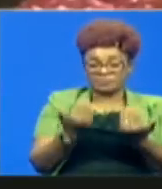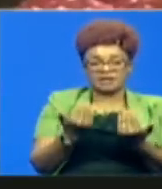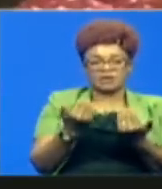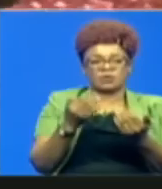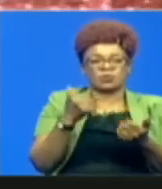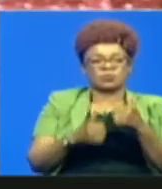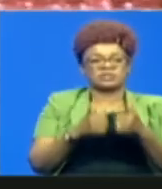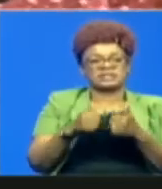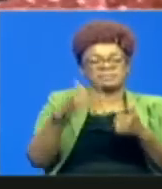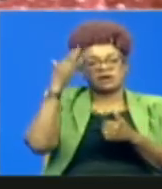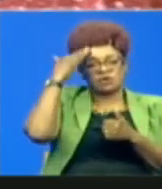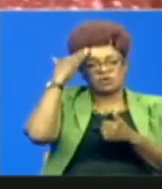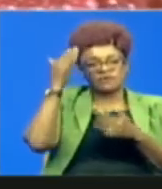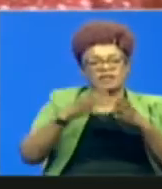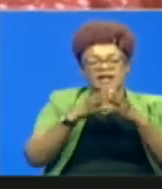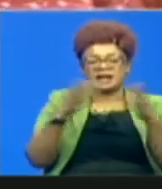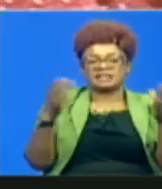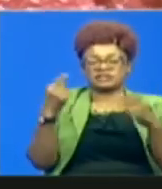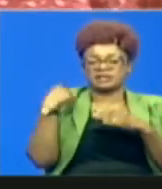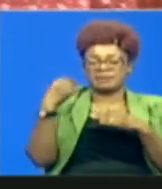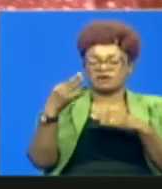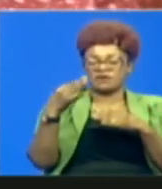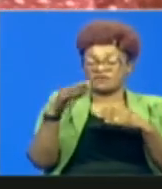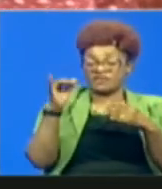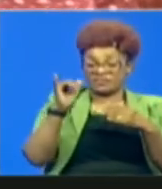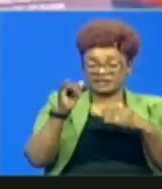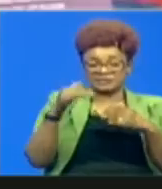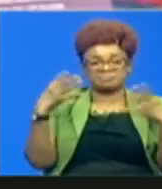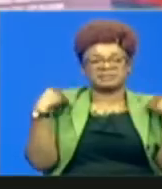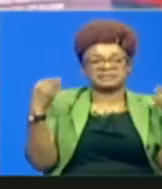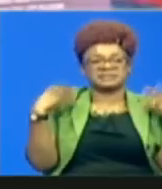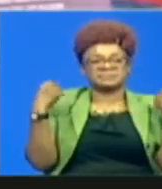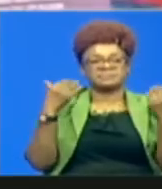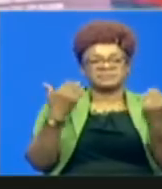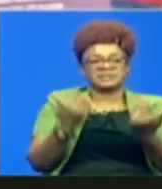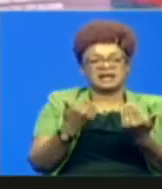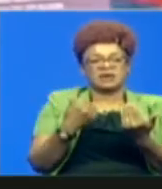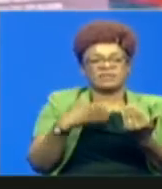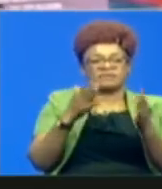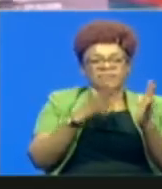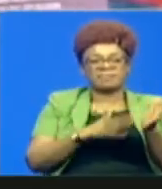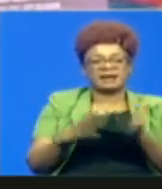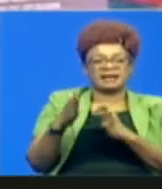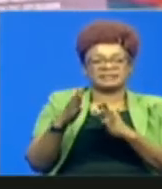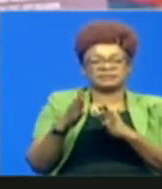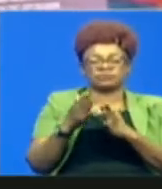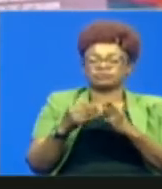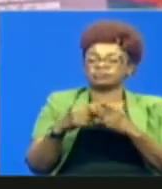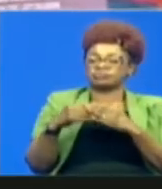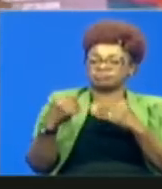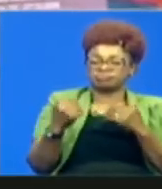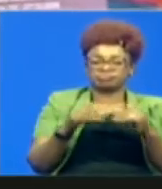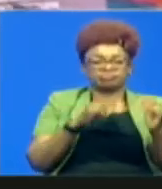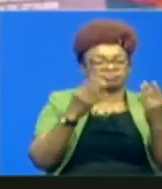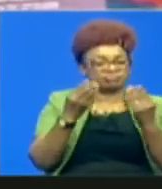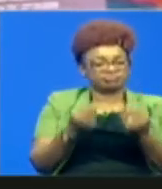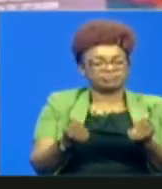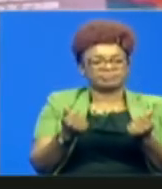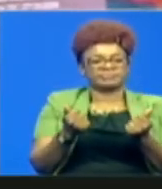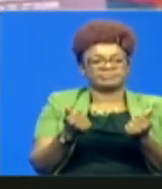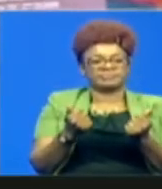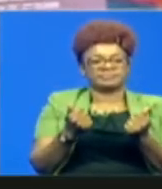been known for the large number of cases of the practice, have vowed to step up and sustain the war against it.